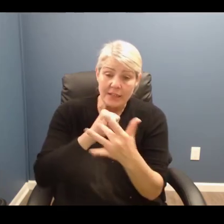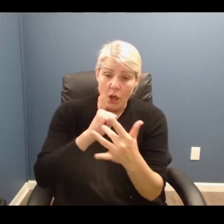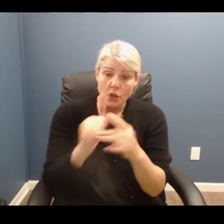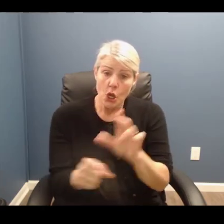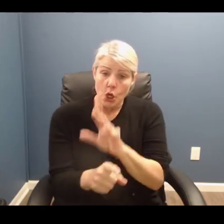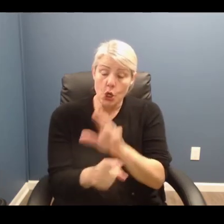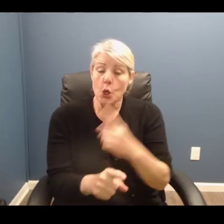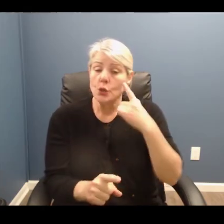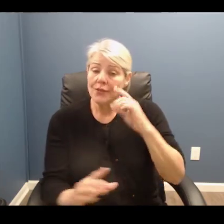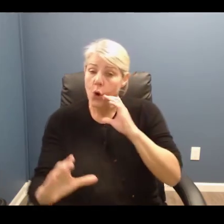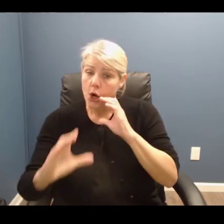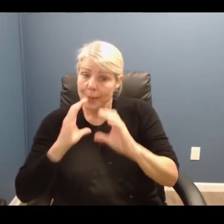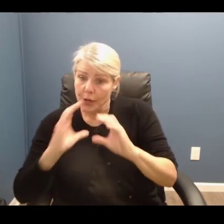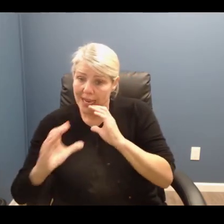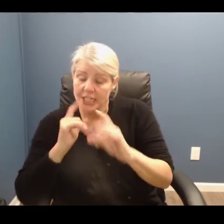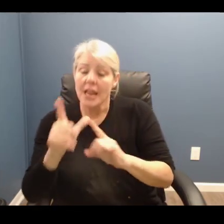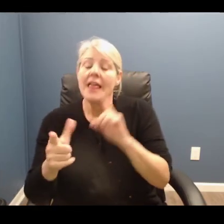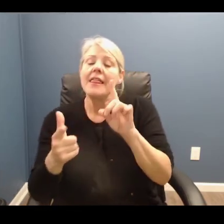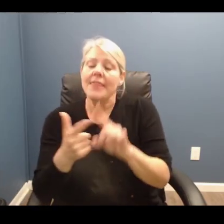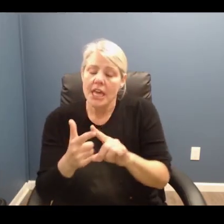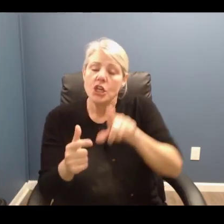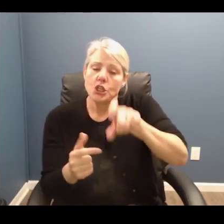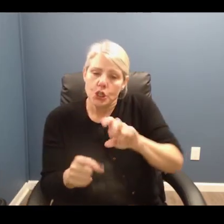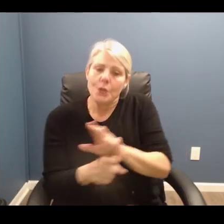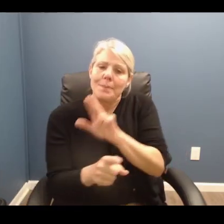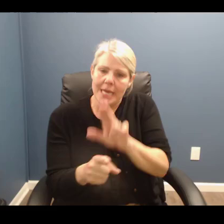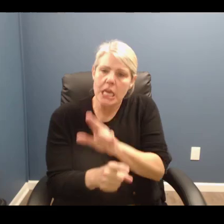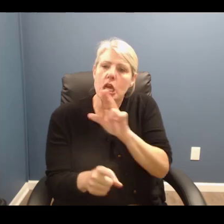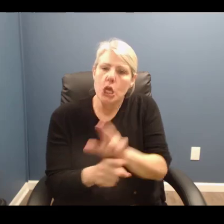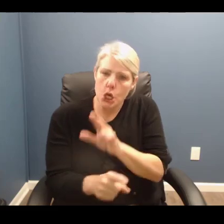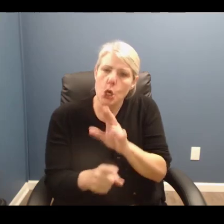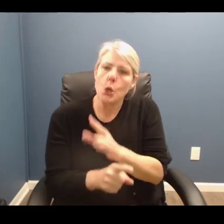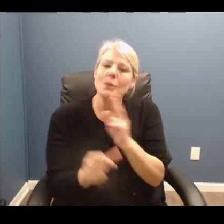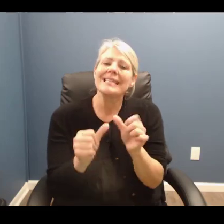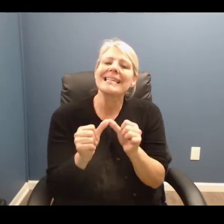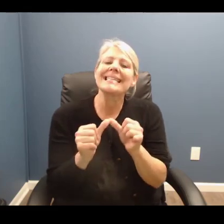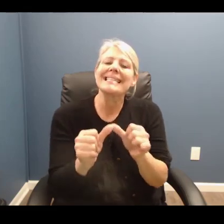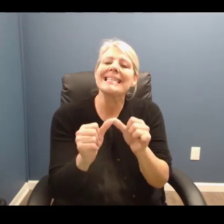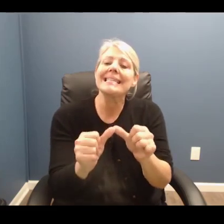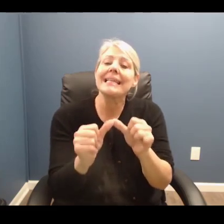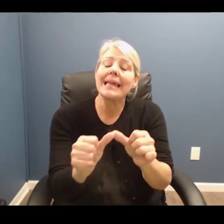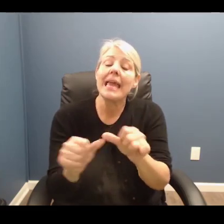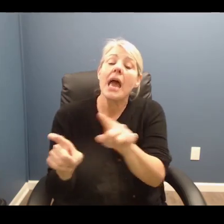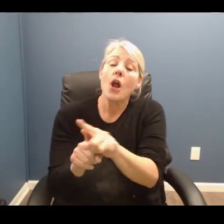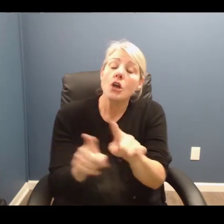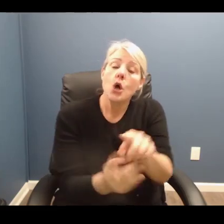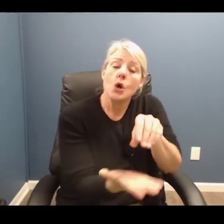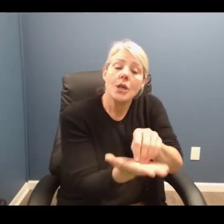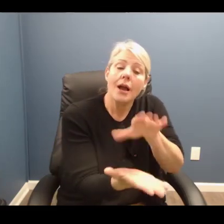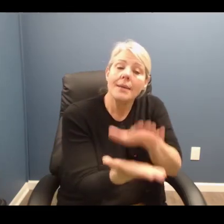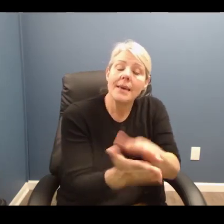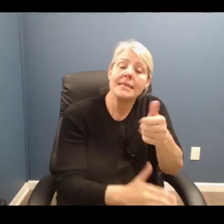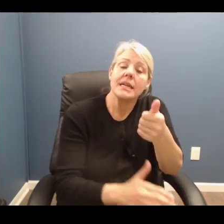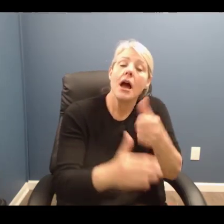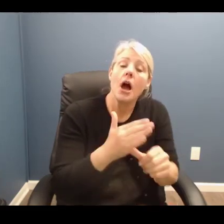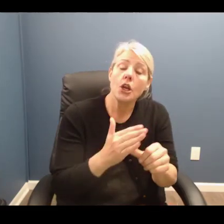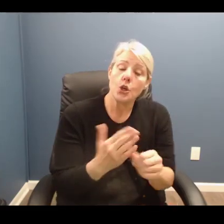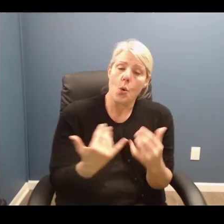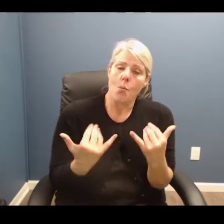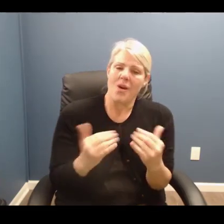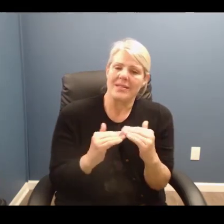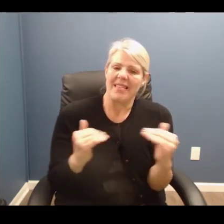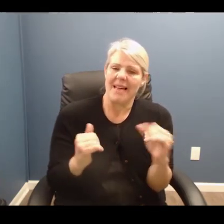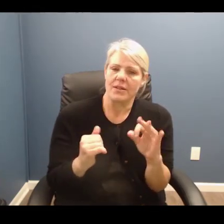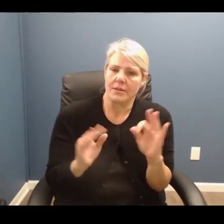for communication, the AT should be consistently used and documented within the present levels and special factors for